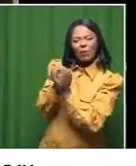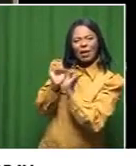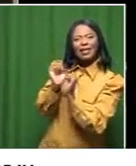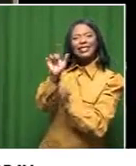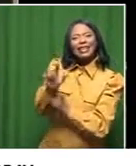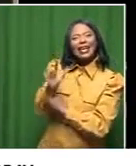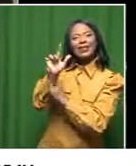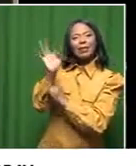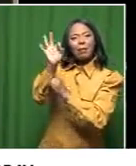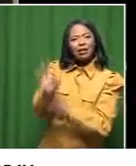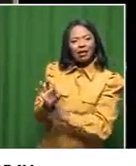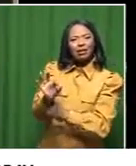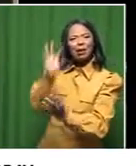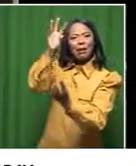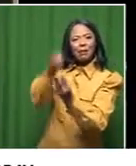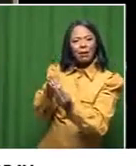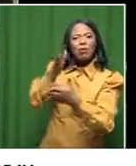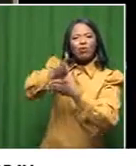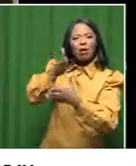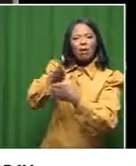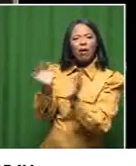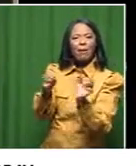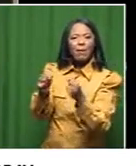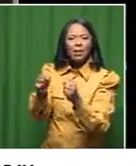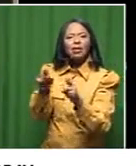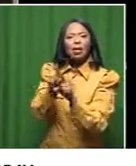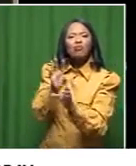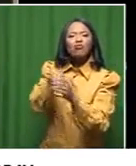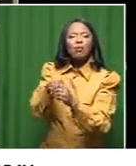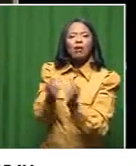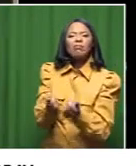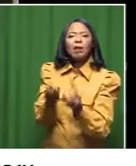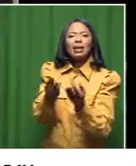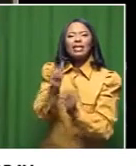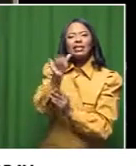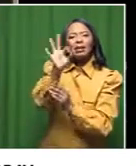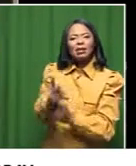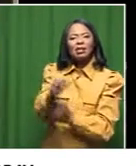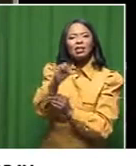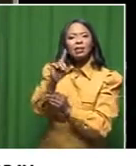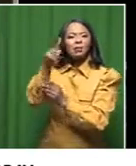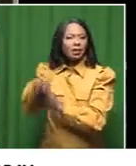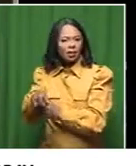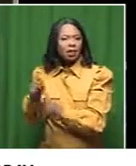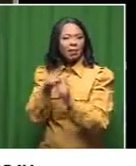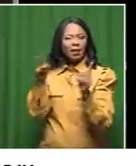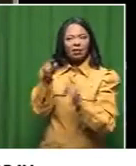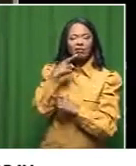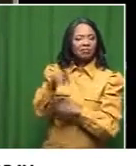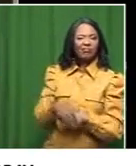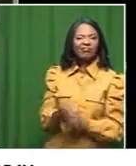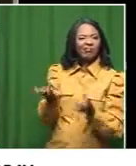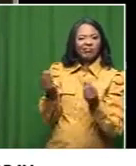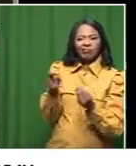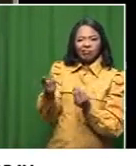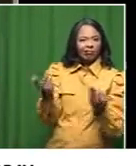of the country's total employment and contributing 6% to GDP, and that's nothing to scoff at. However, if you look at the